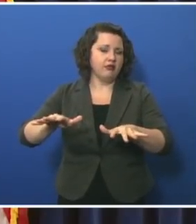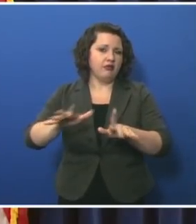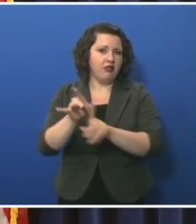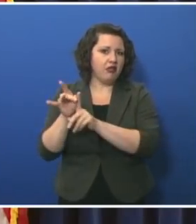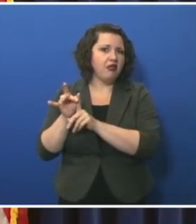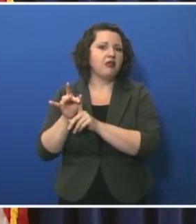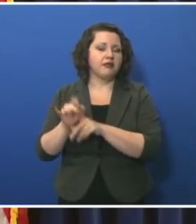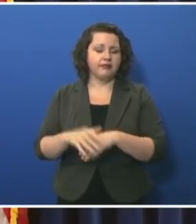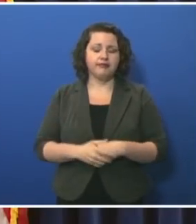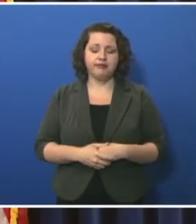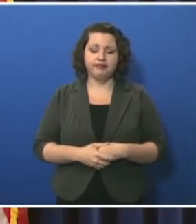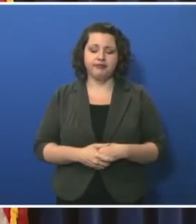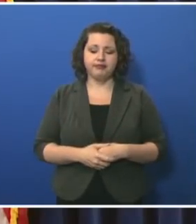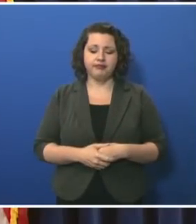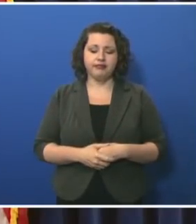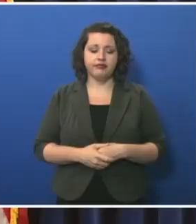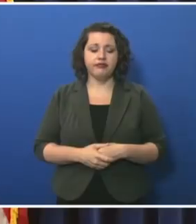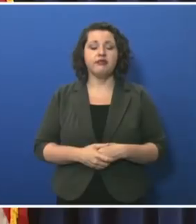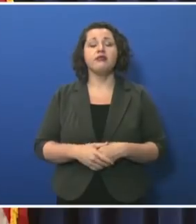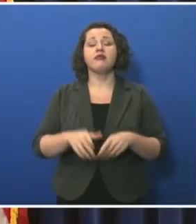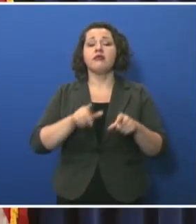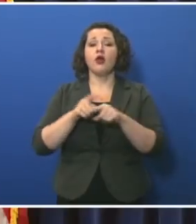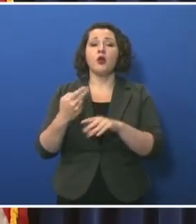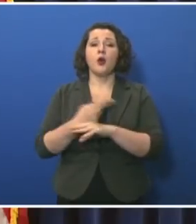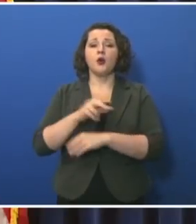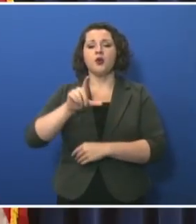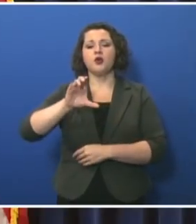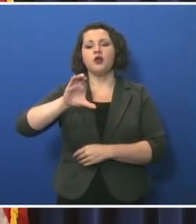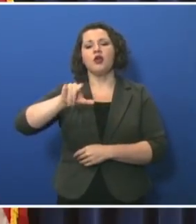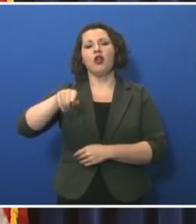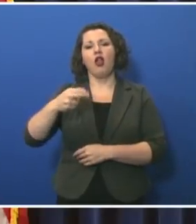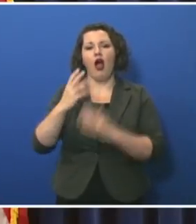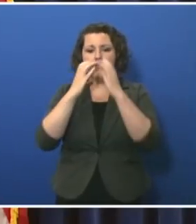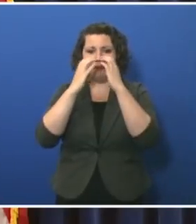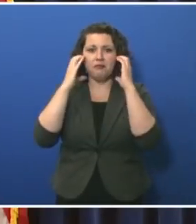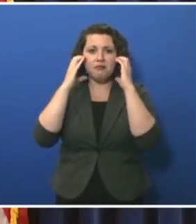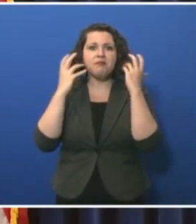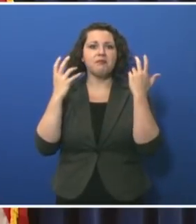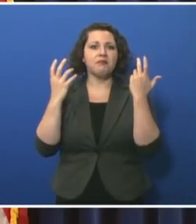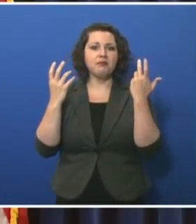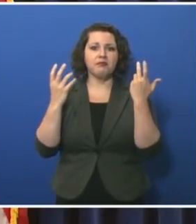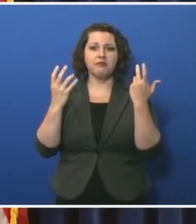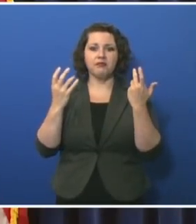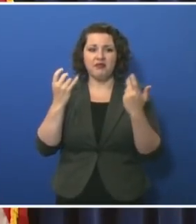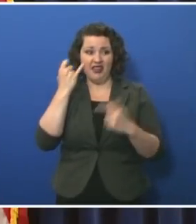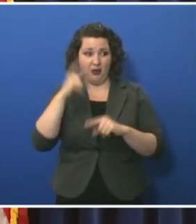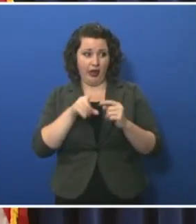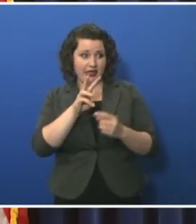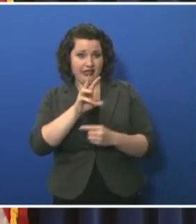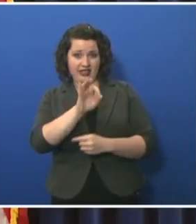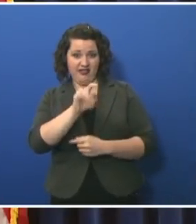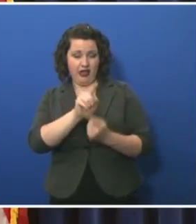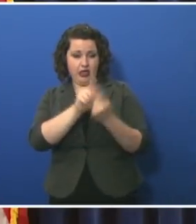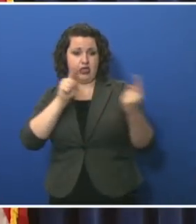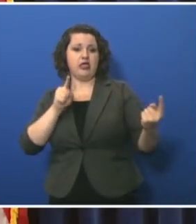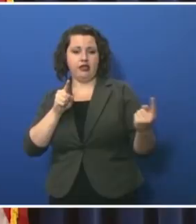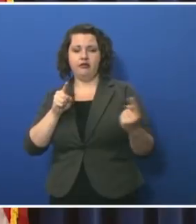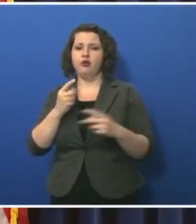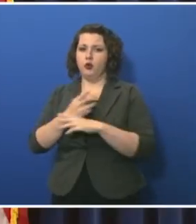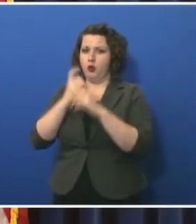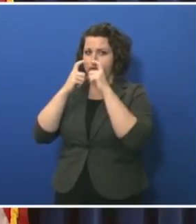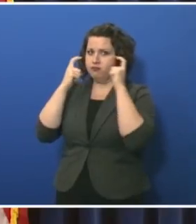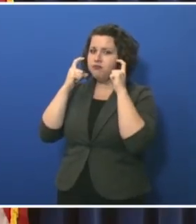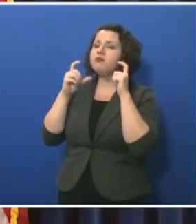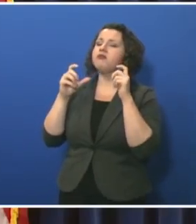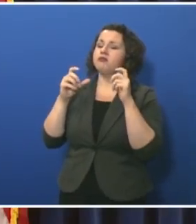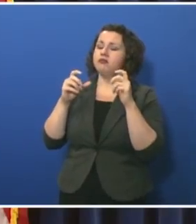between us. Also, using a cloth face covering if you are unable to maintain a 6-foot distance from others is going to be yet another tool you